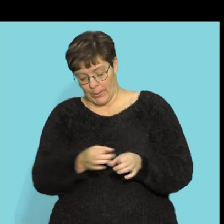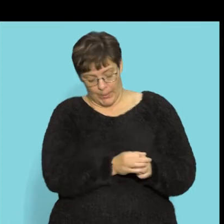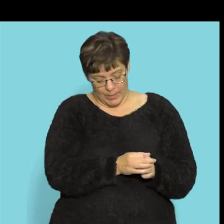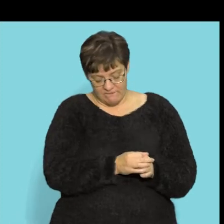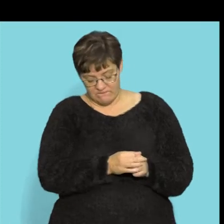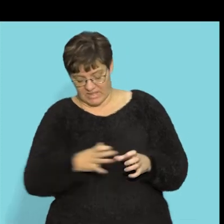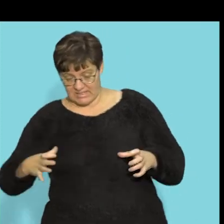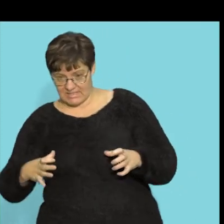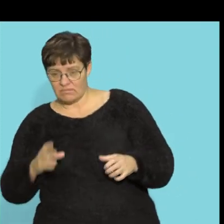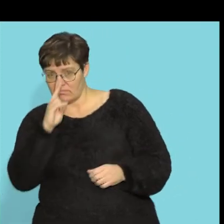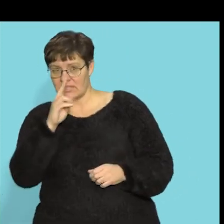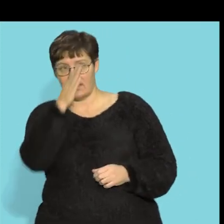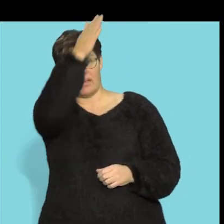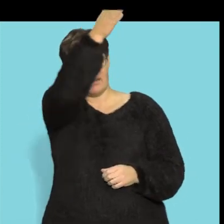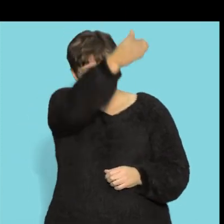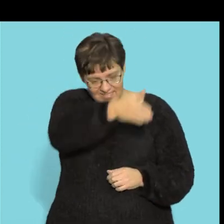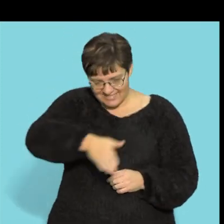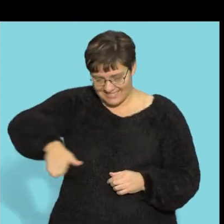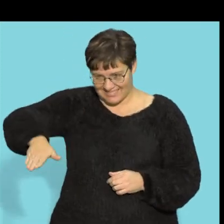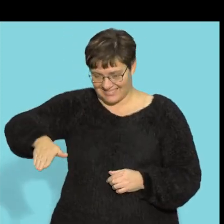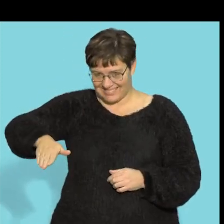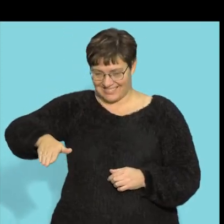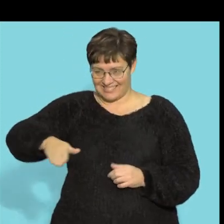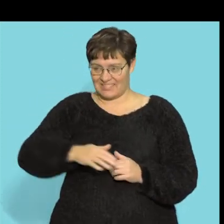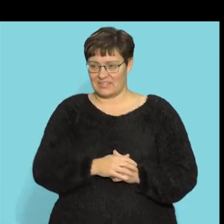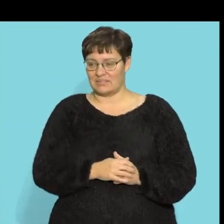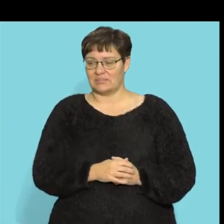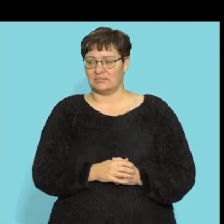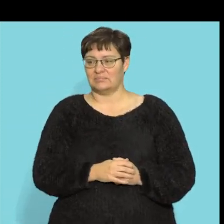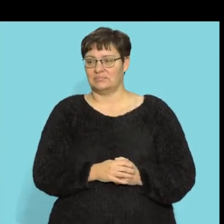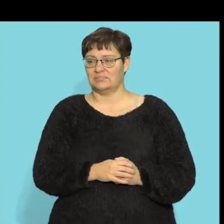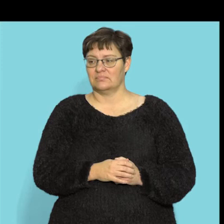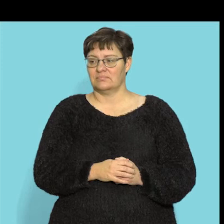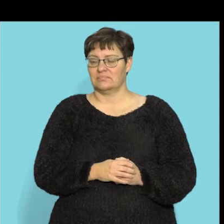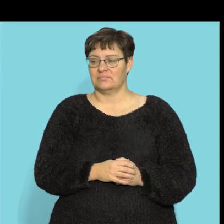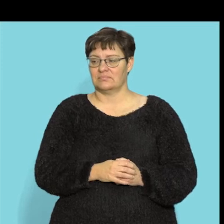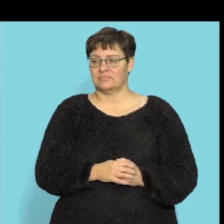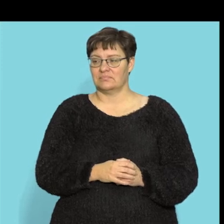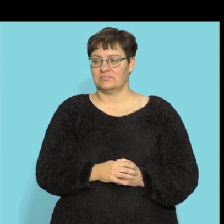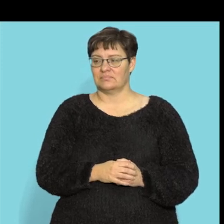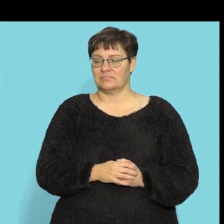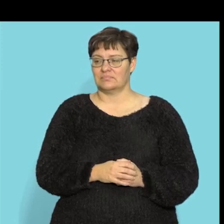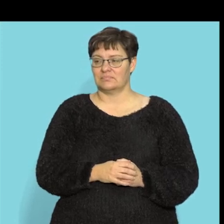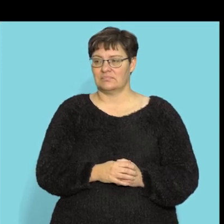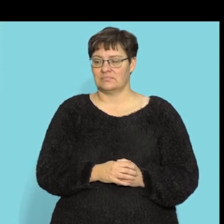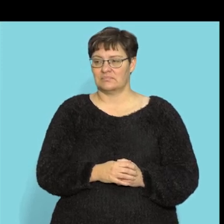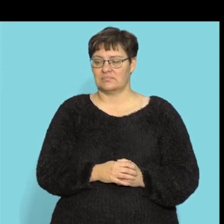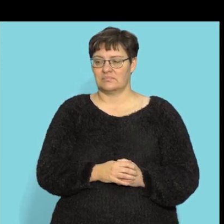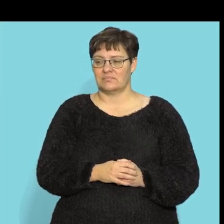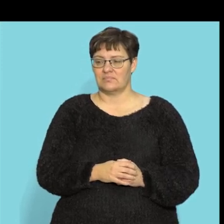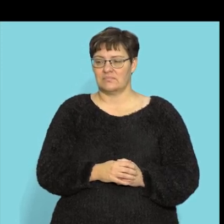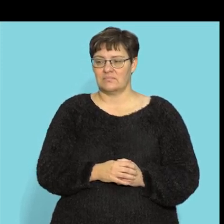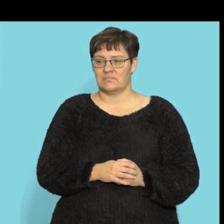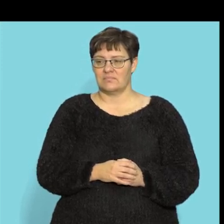area. We've got area in square millimeters, right? Okay,